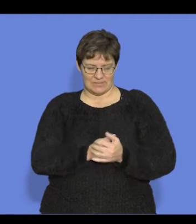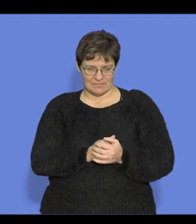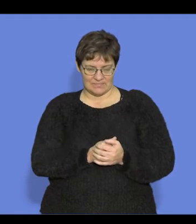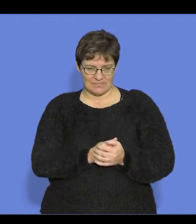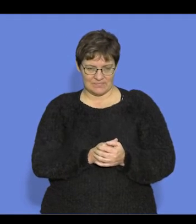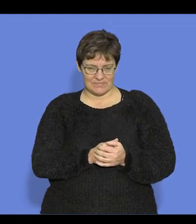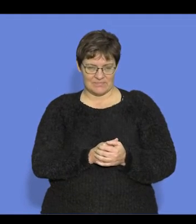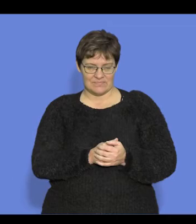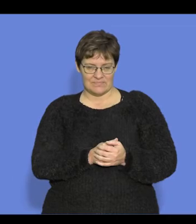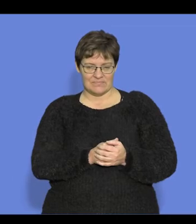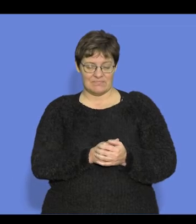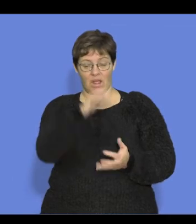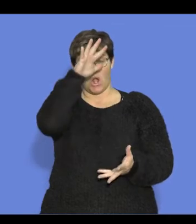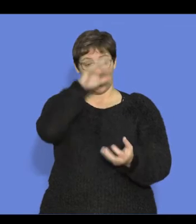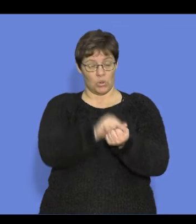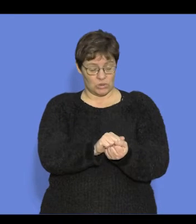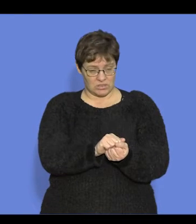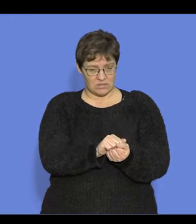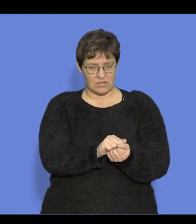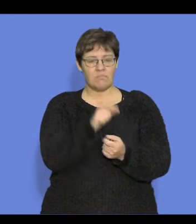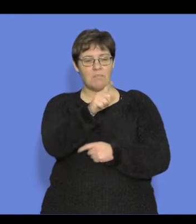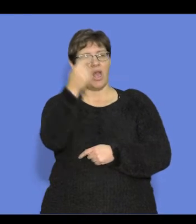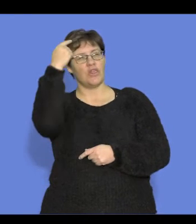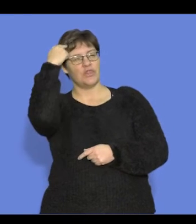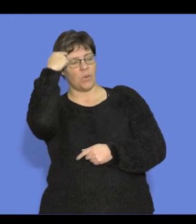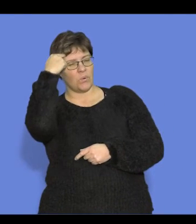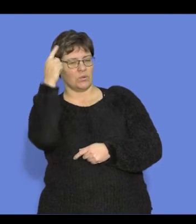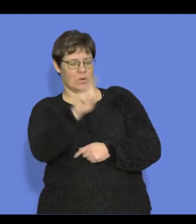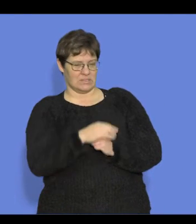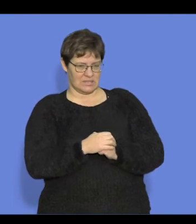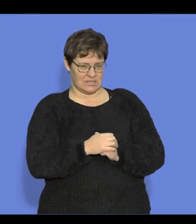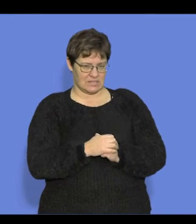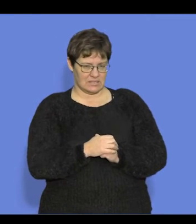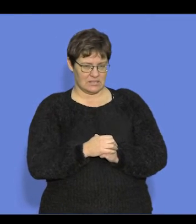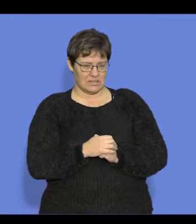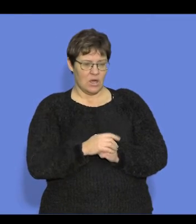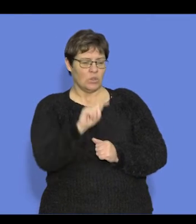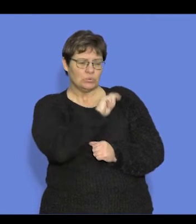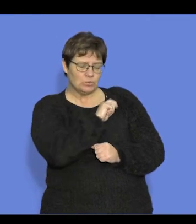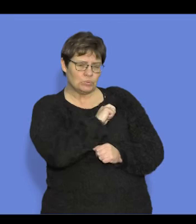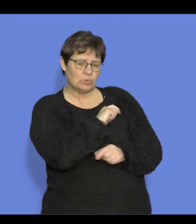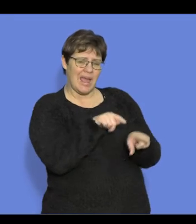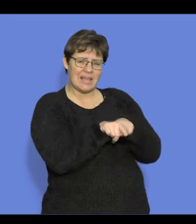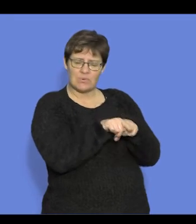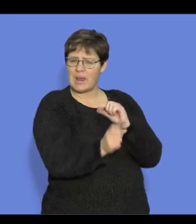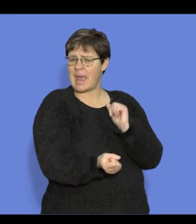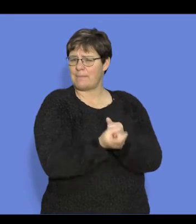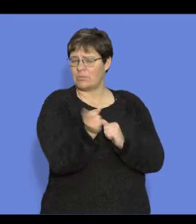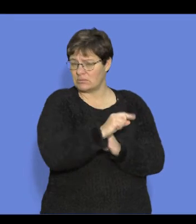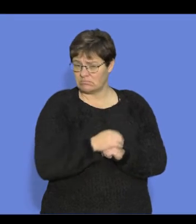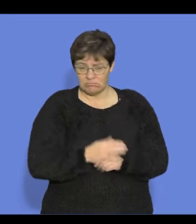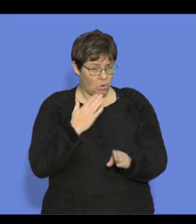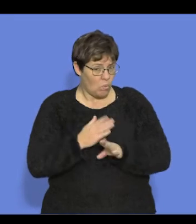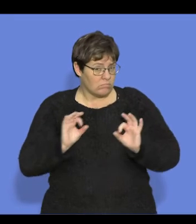conclusion. Okay, and in the conclusion, you put down your thoughts. What has actually happened in this experiment? Has it